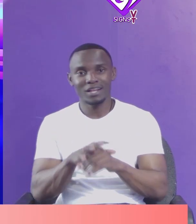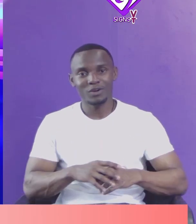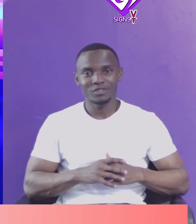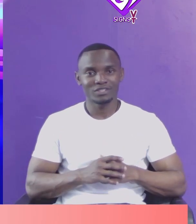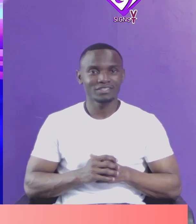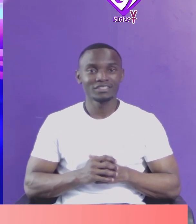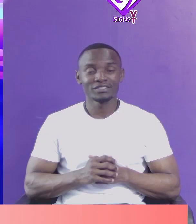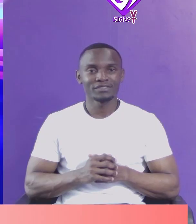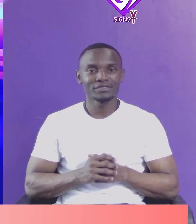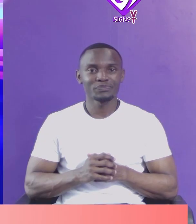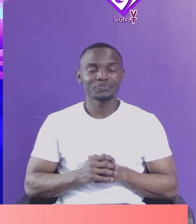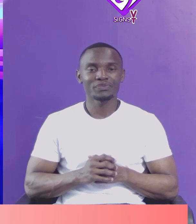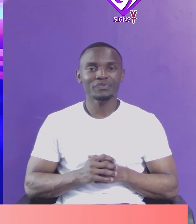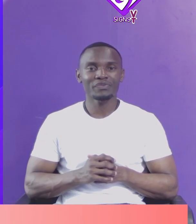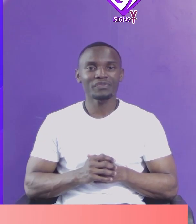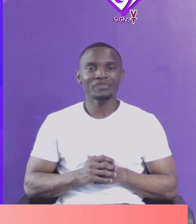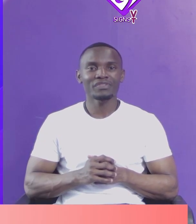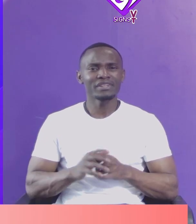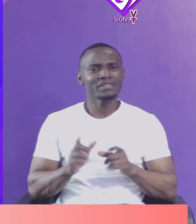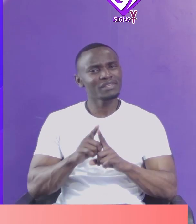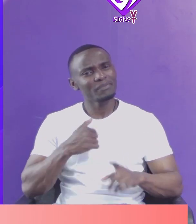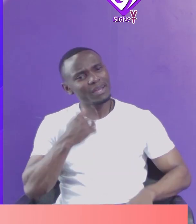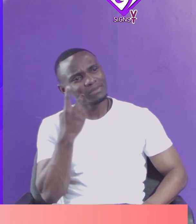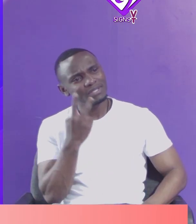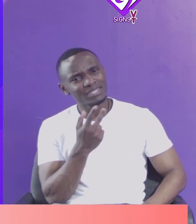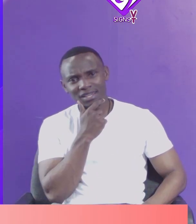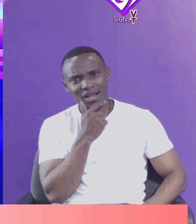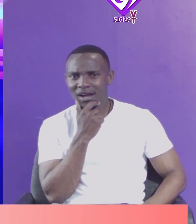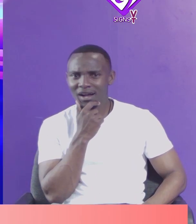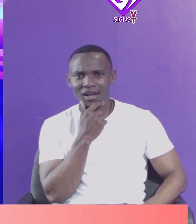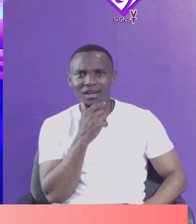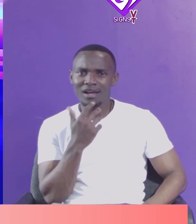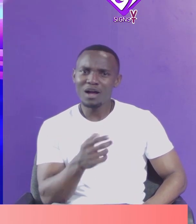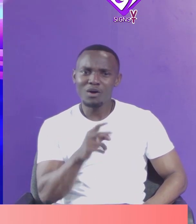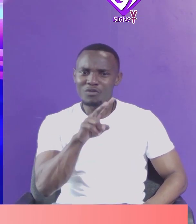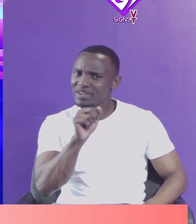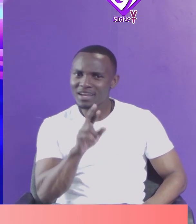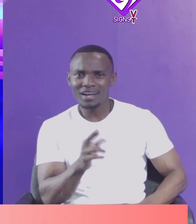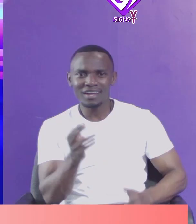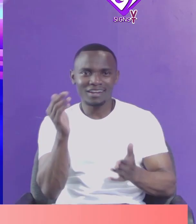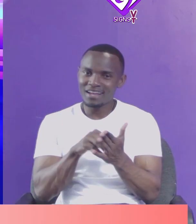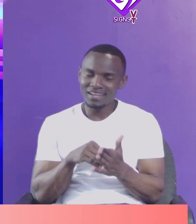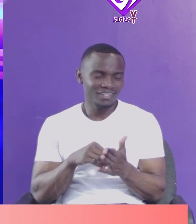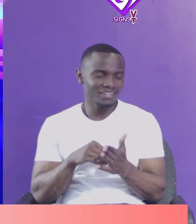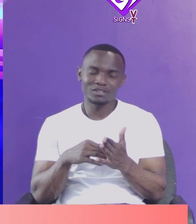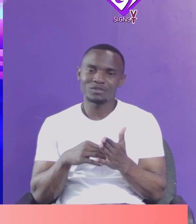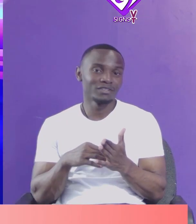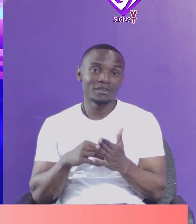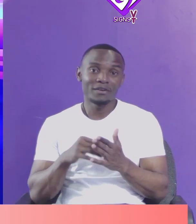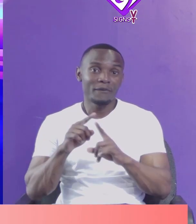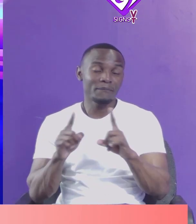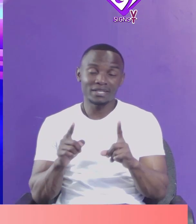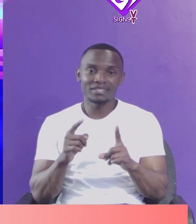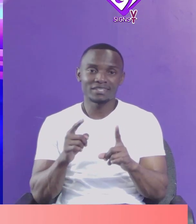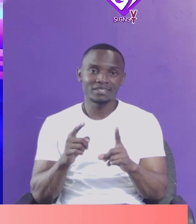was a 5 goal. Naangalia screen like it's a goal ruled out. I'm like, yo. So I think